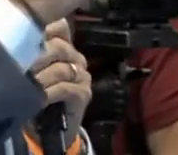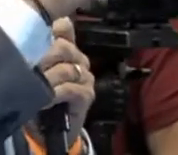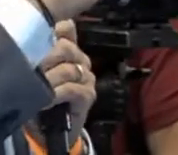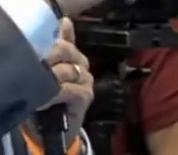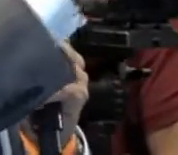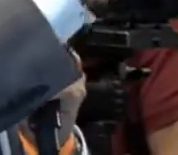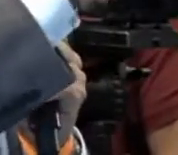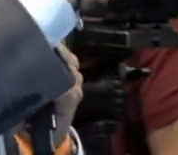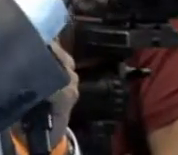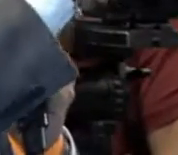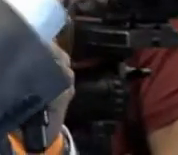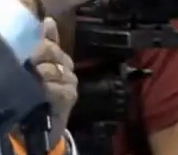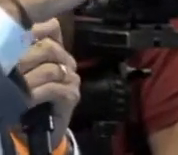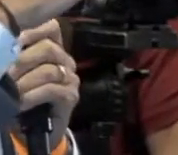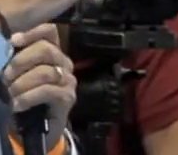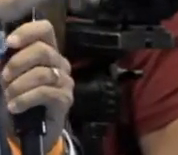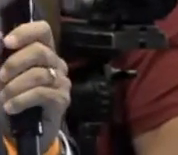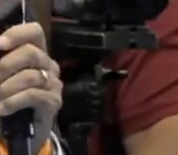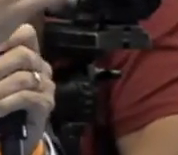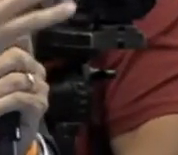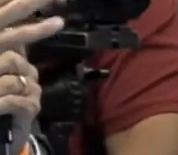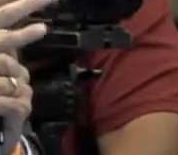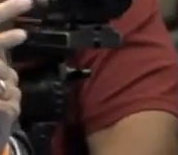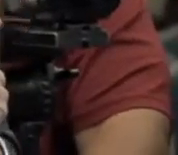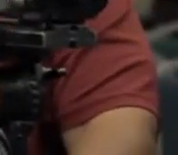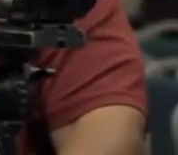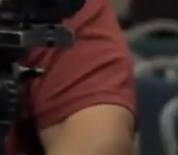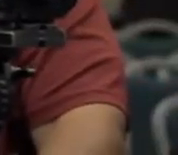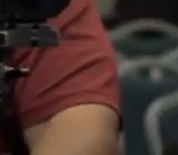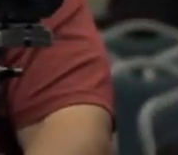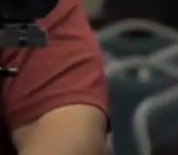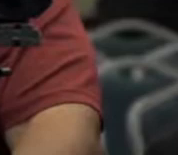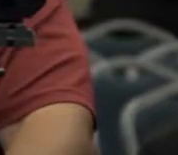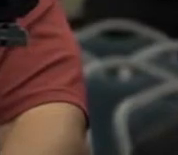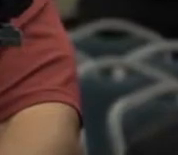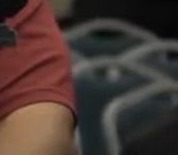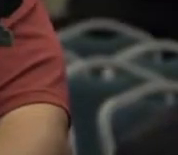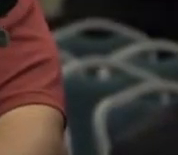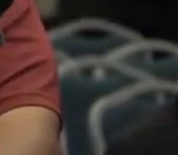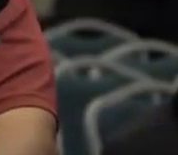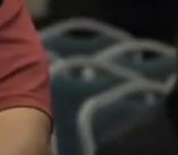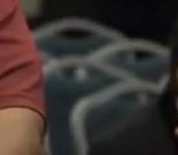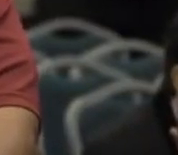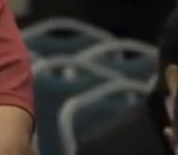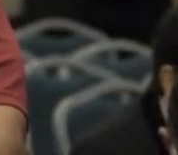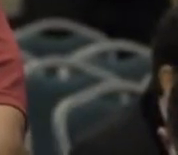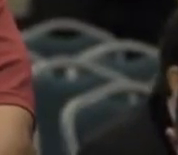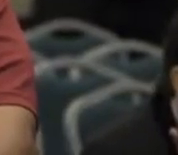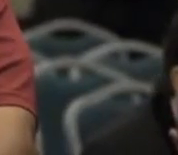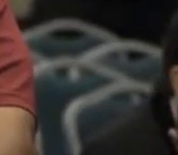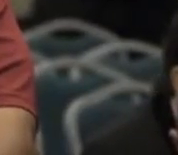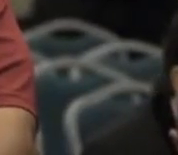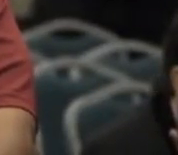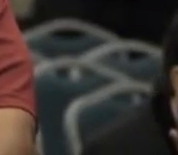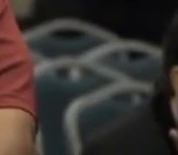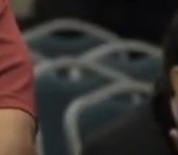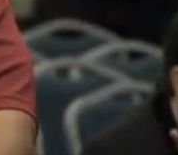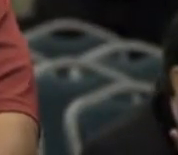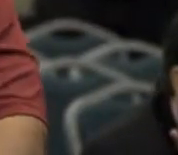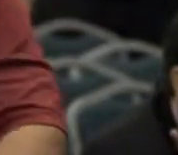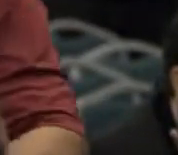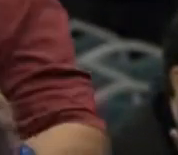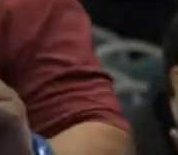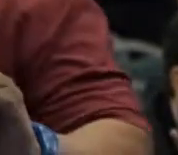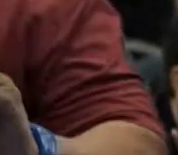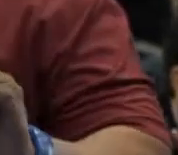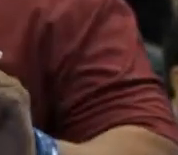about the issue of the loan, the same question by my fellow reporter, but here it was mentioned here,